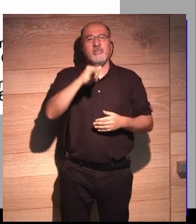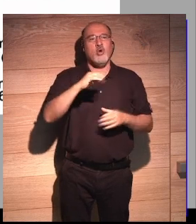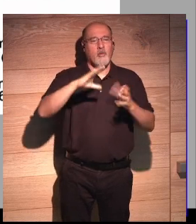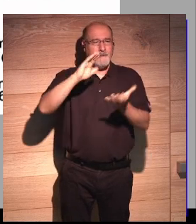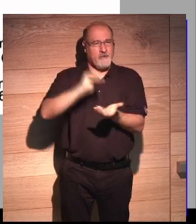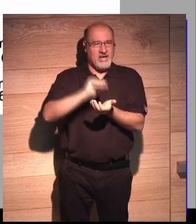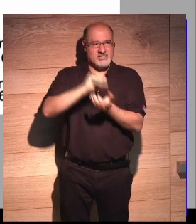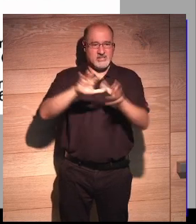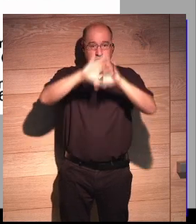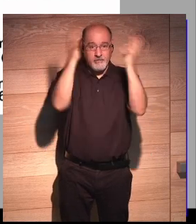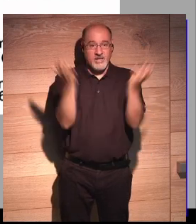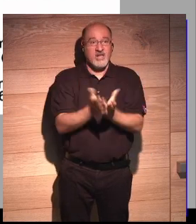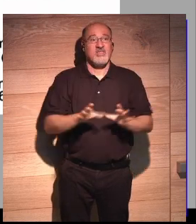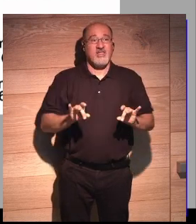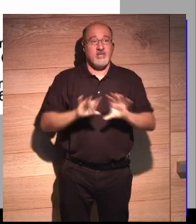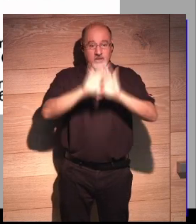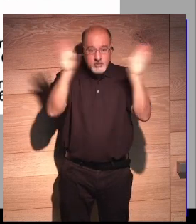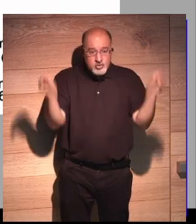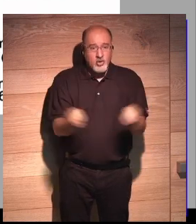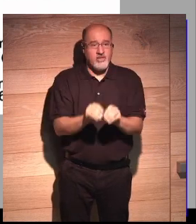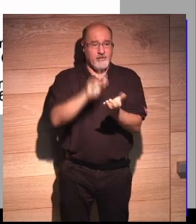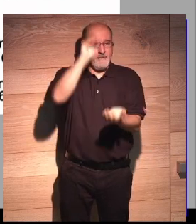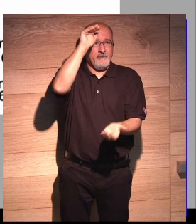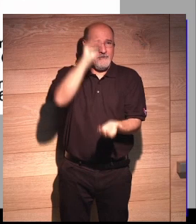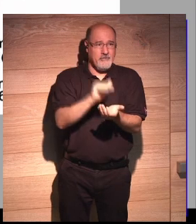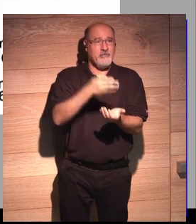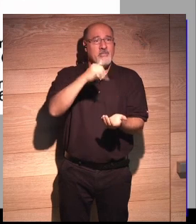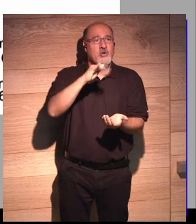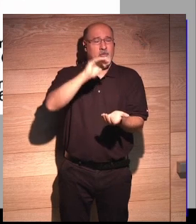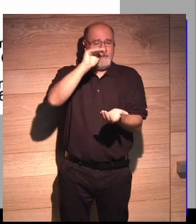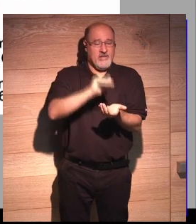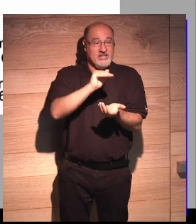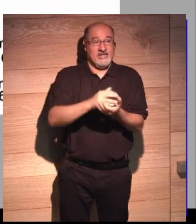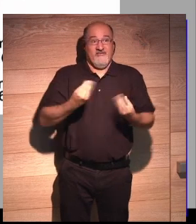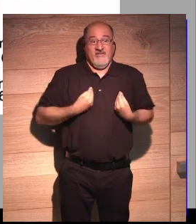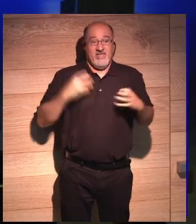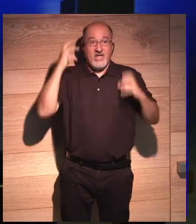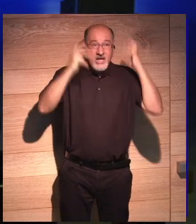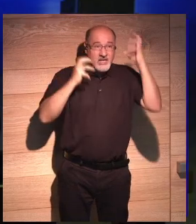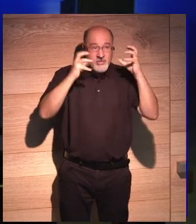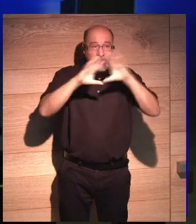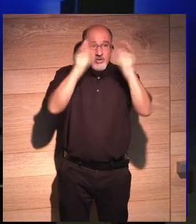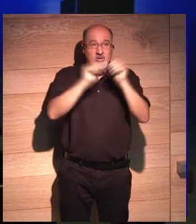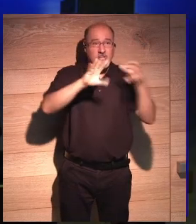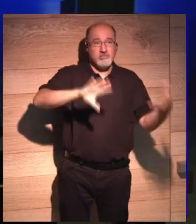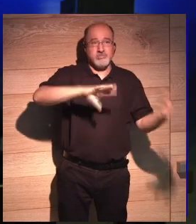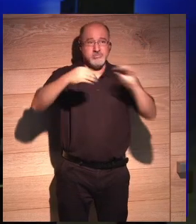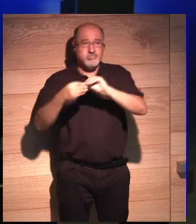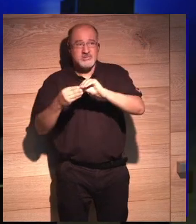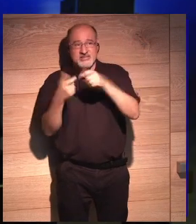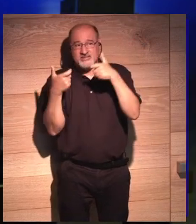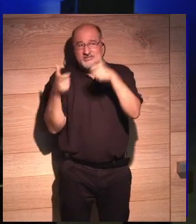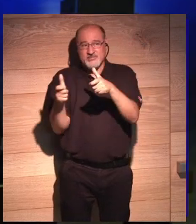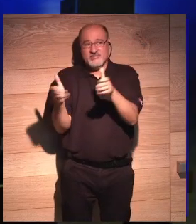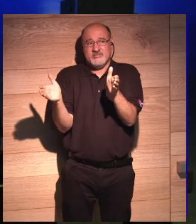fact out of all the biomass here, the animal life is this small section here, which is broken down even